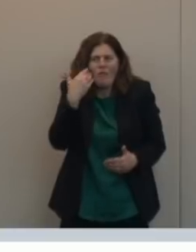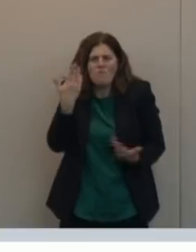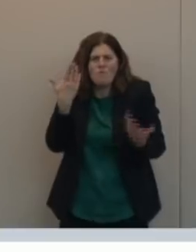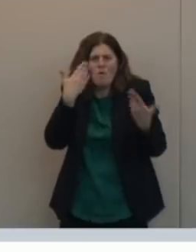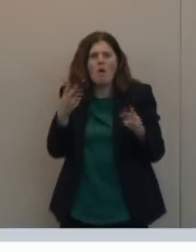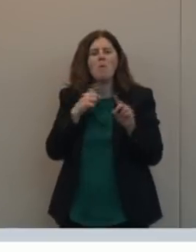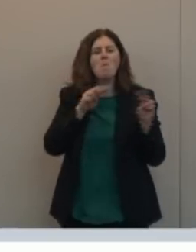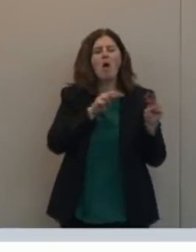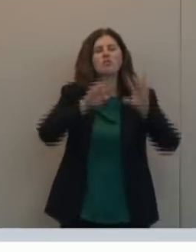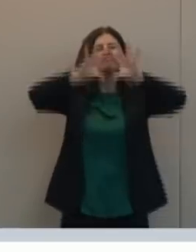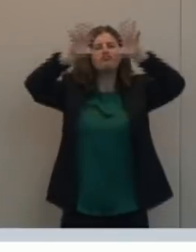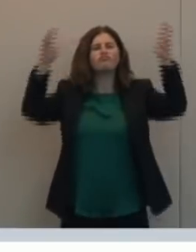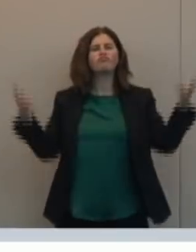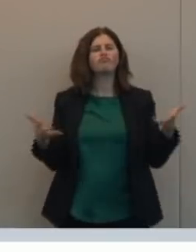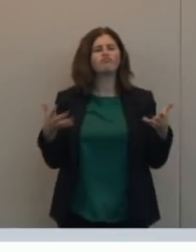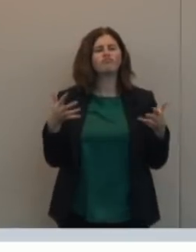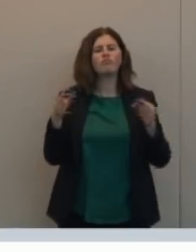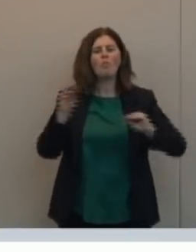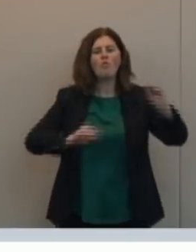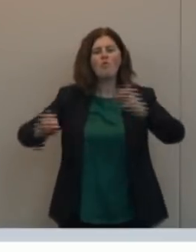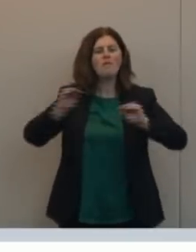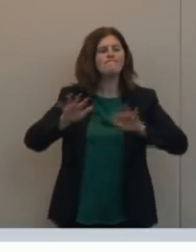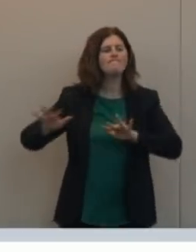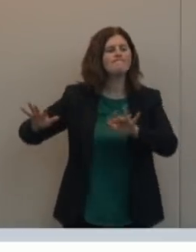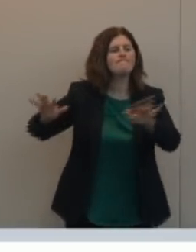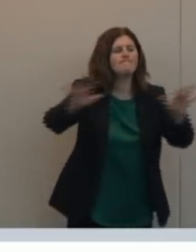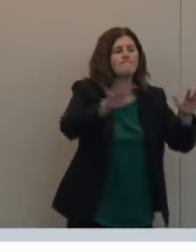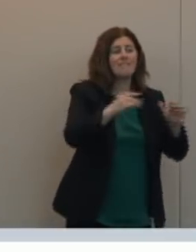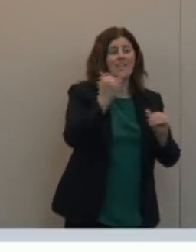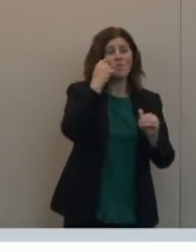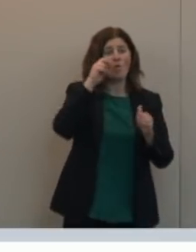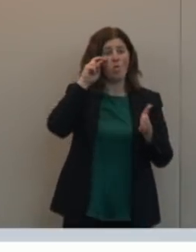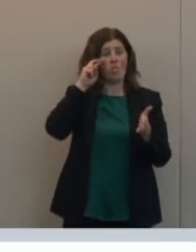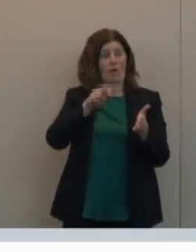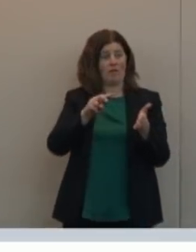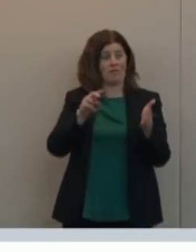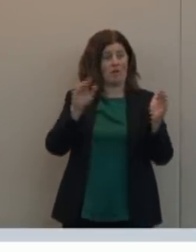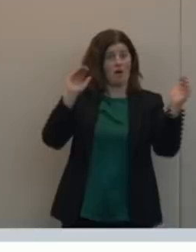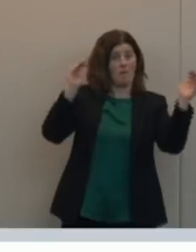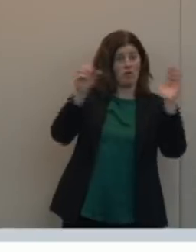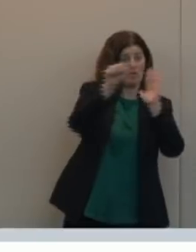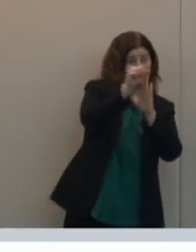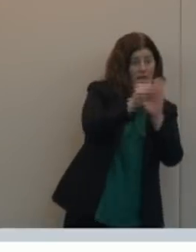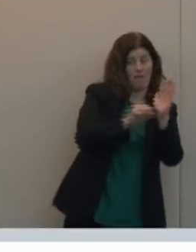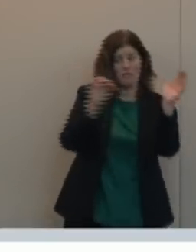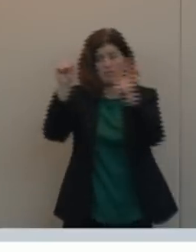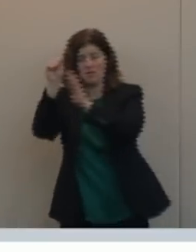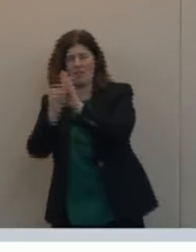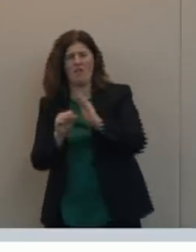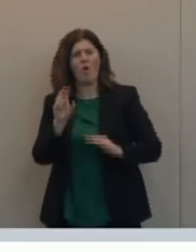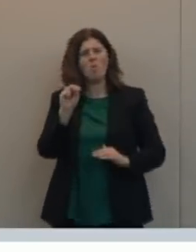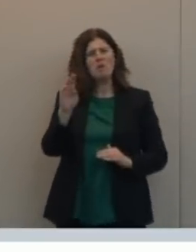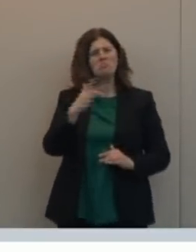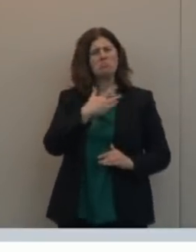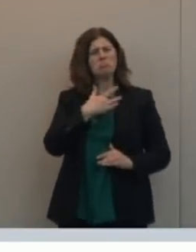we monitor the general movement around the state. And if you look at these report cards comparing state to state, New Mexico generally looks pretty